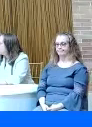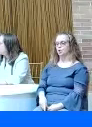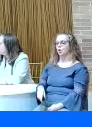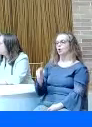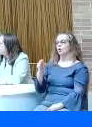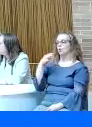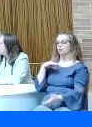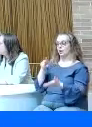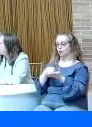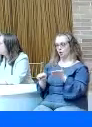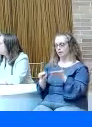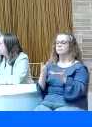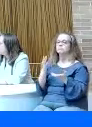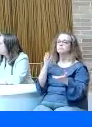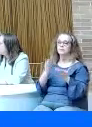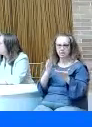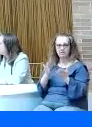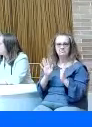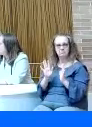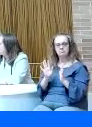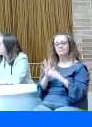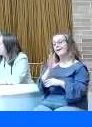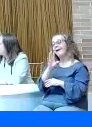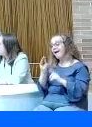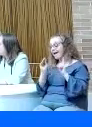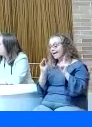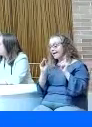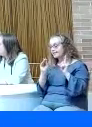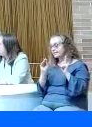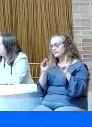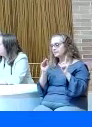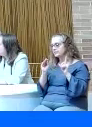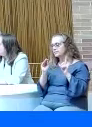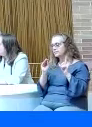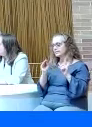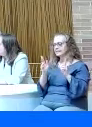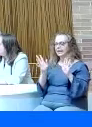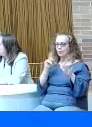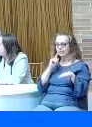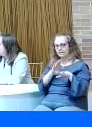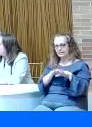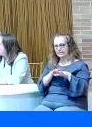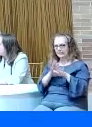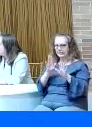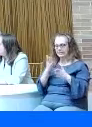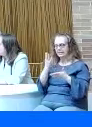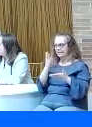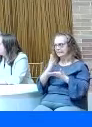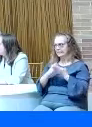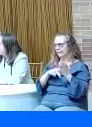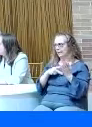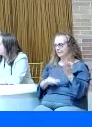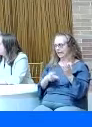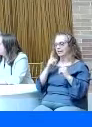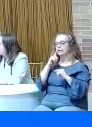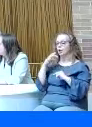check possibly and by the way this is I'm gonna step on some toes credit checks for